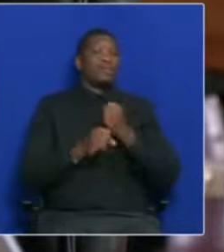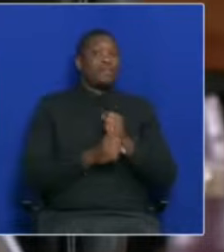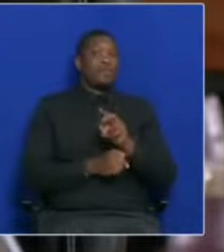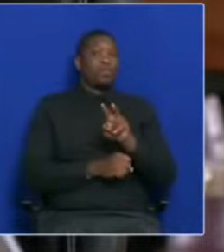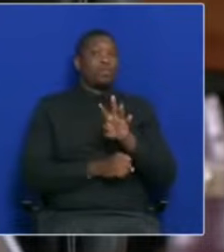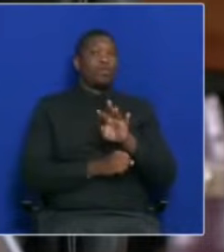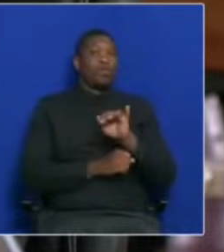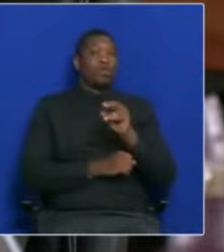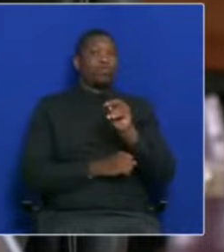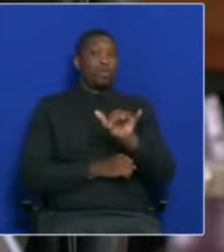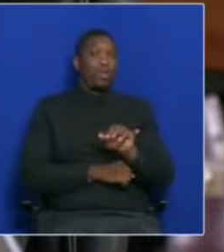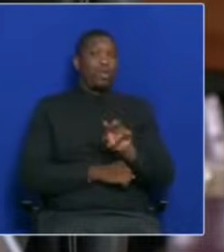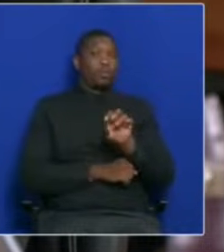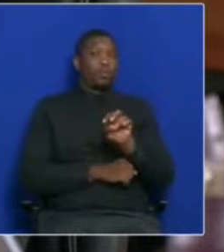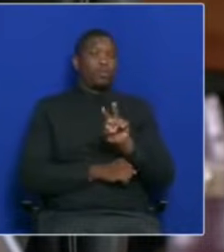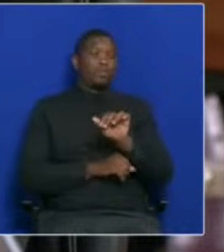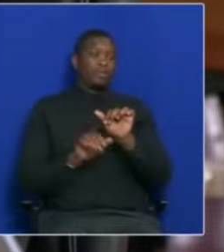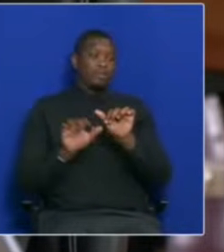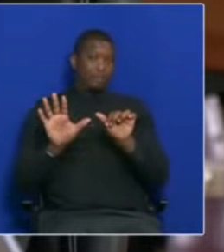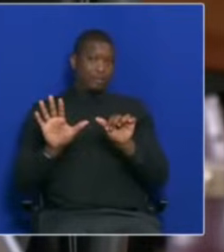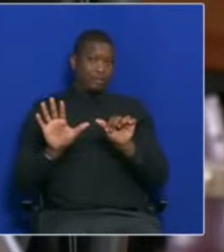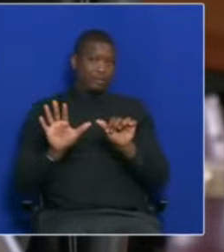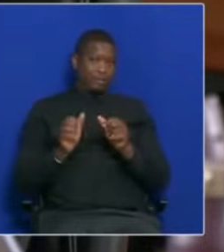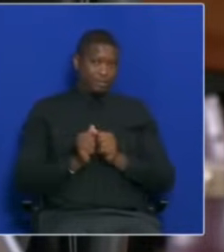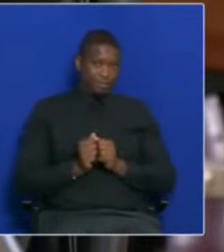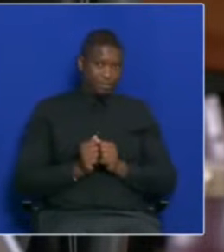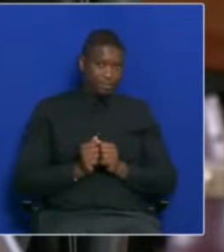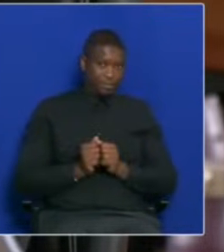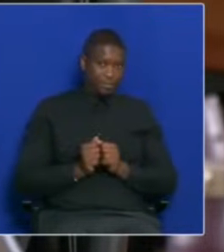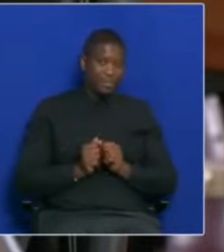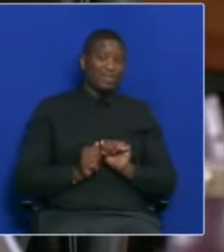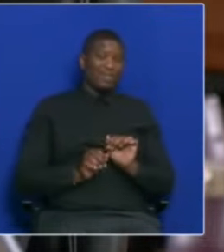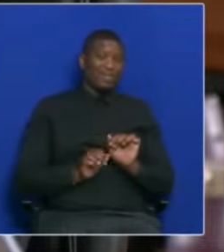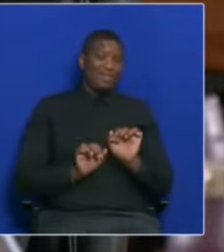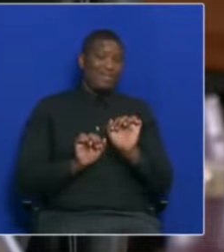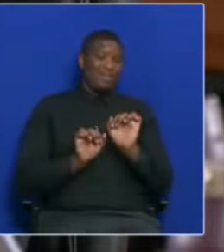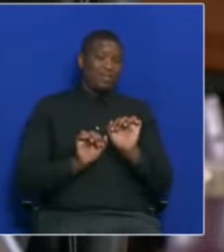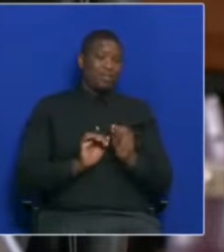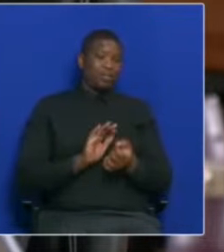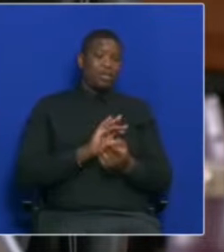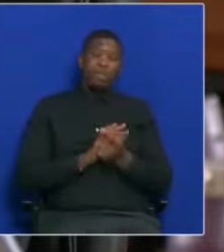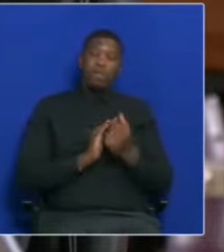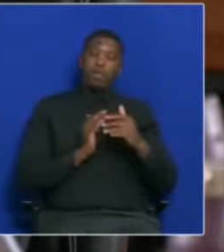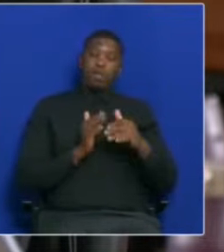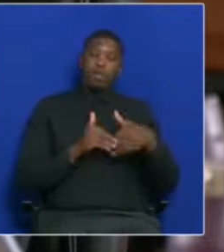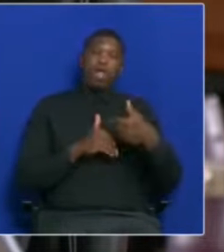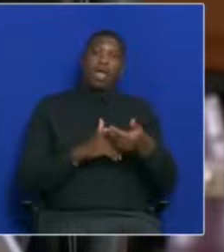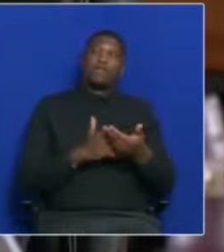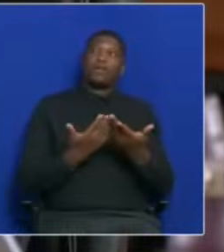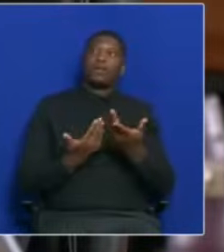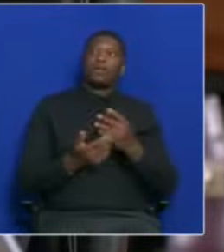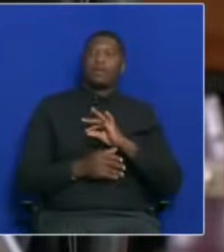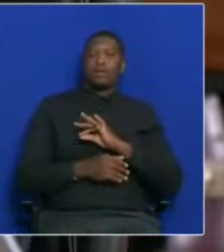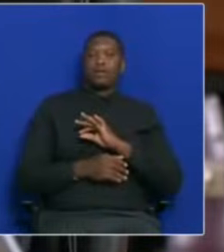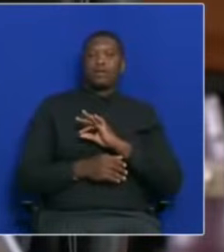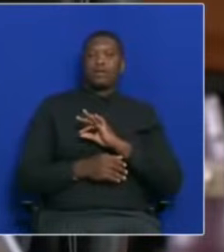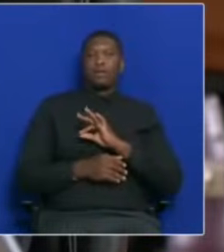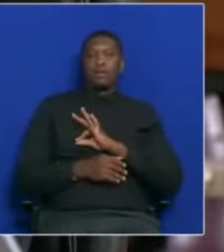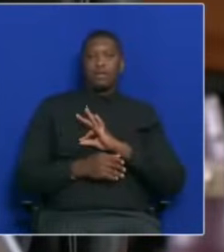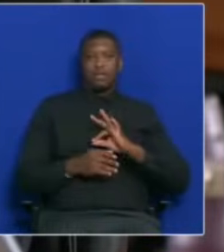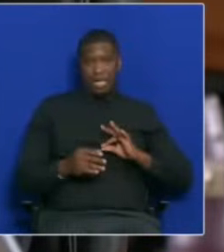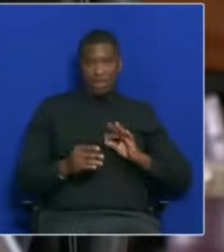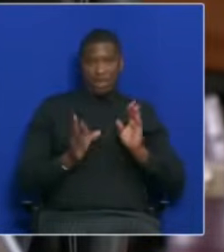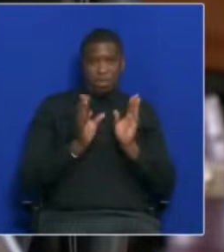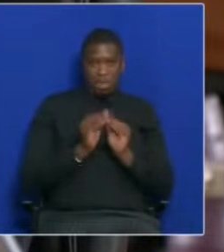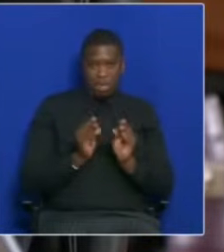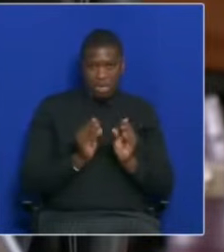2026. And this was after a staff meeting. And Ms. Ramsamy wasn't there,